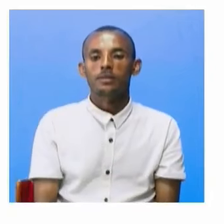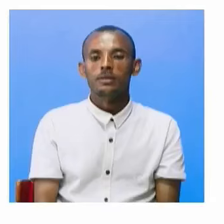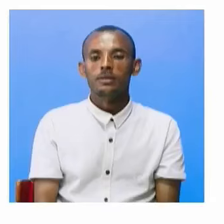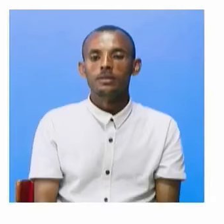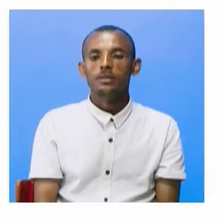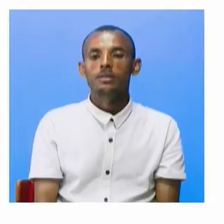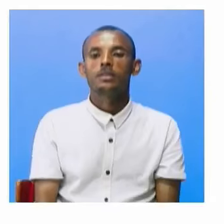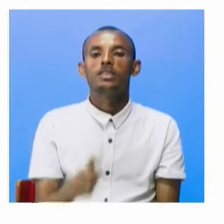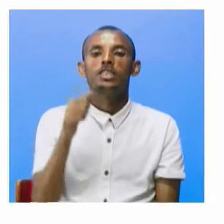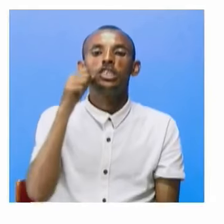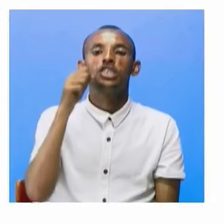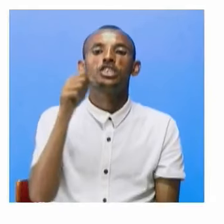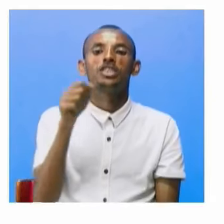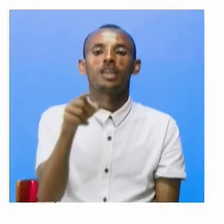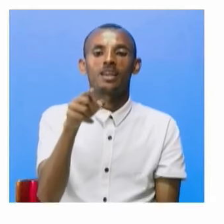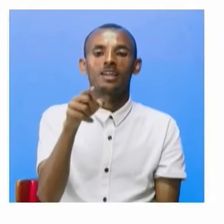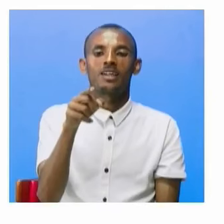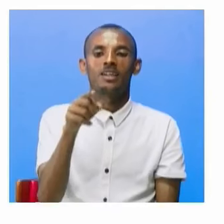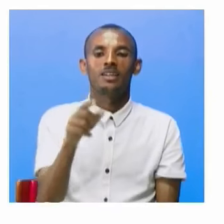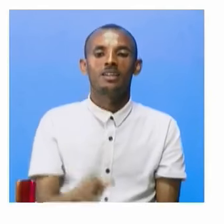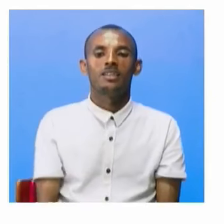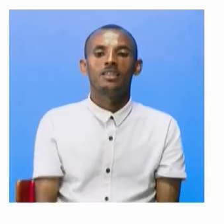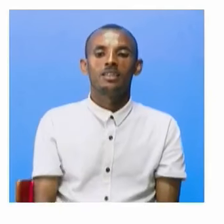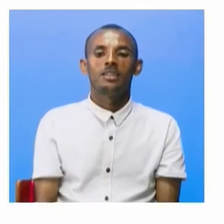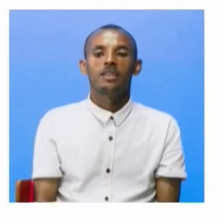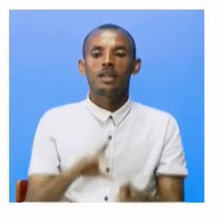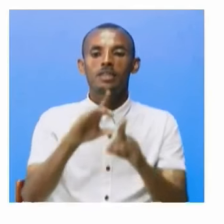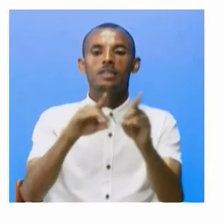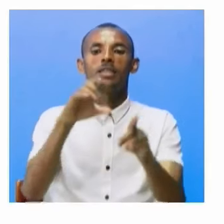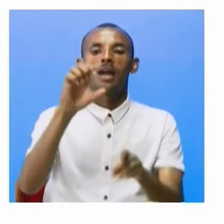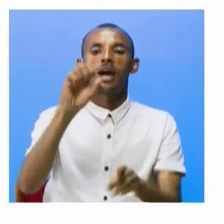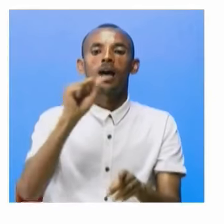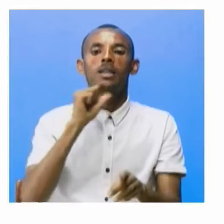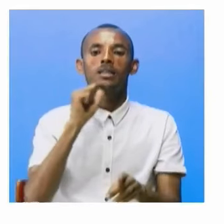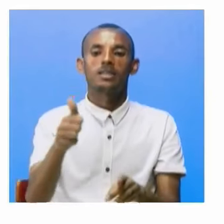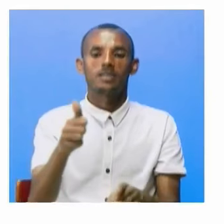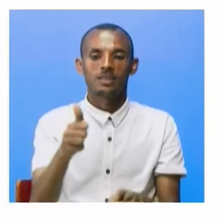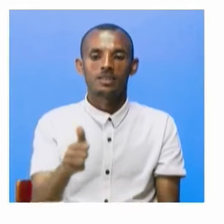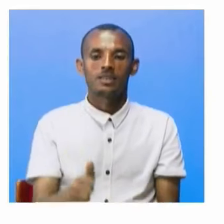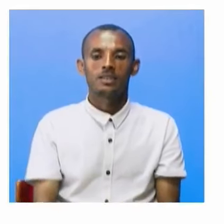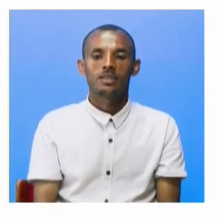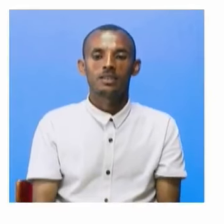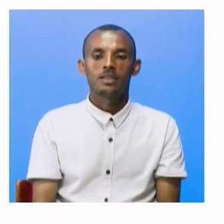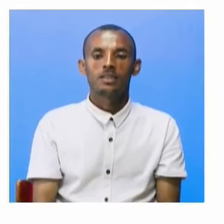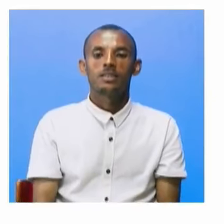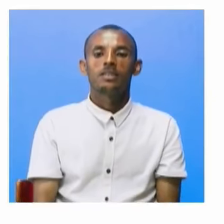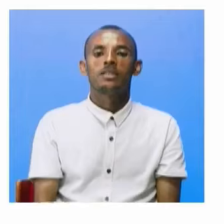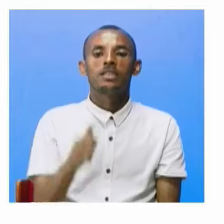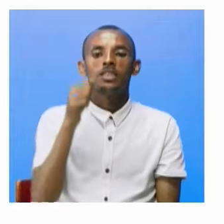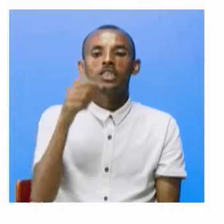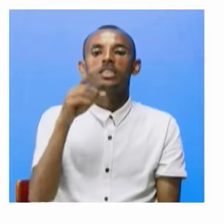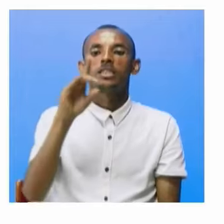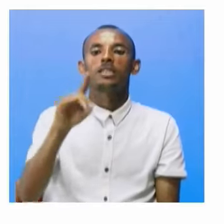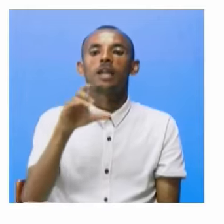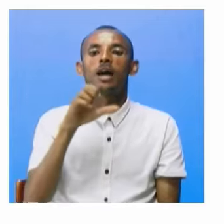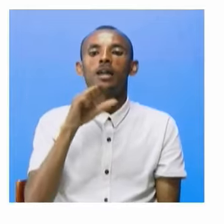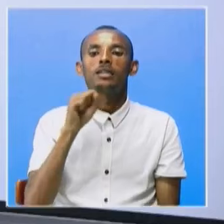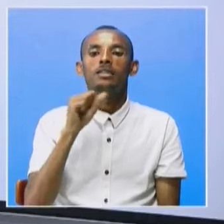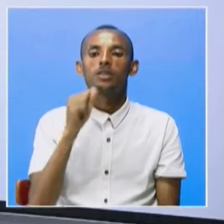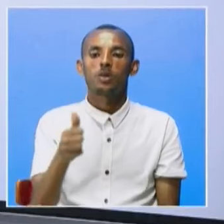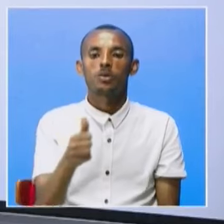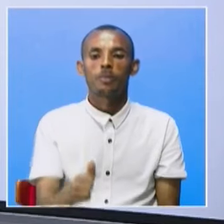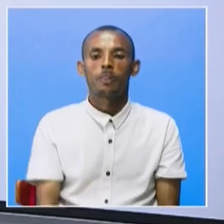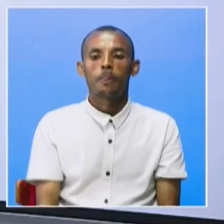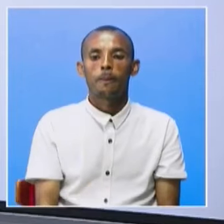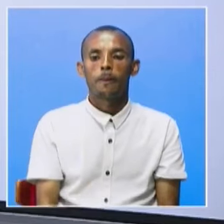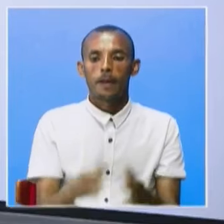Yes. She, yeah? She doesn't, now look, or she does not. Yes?